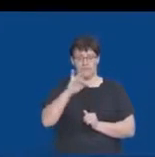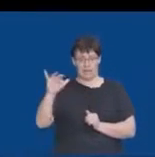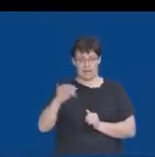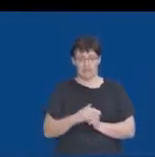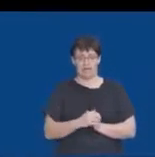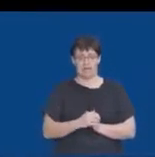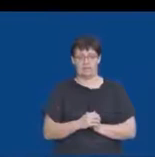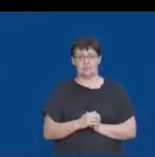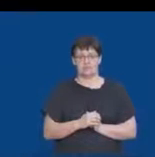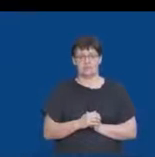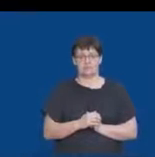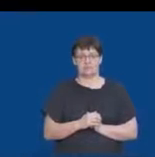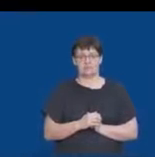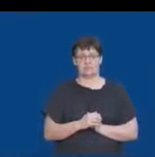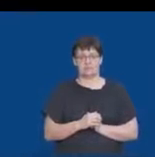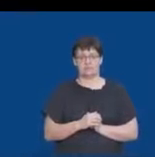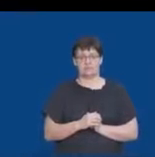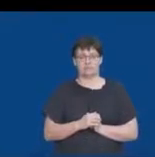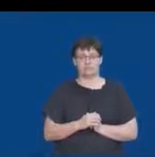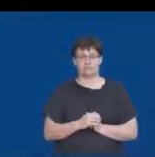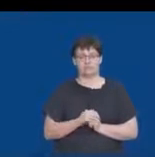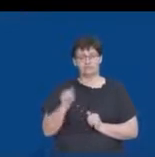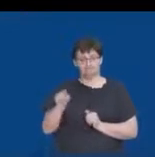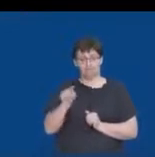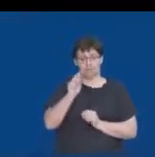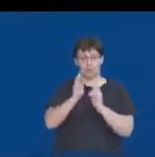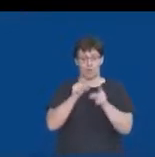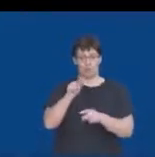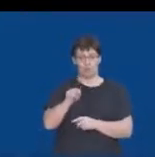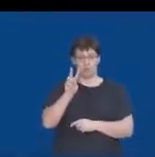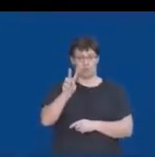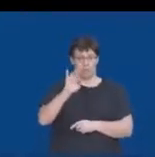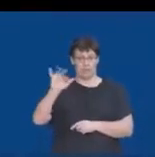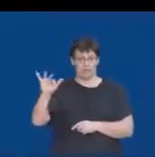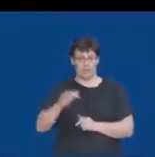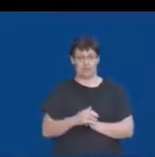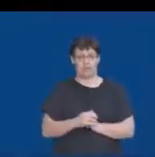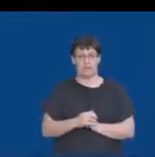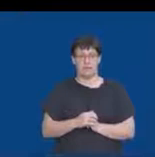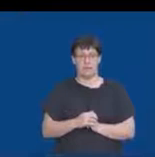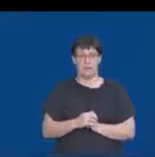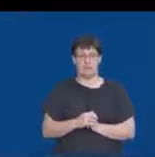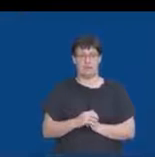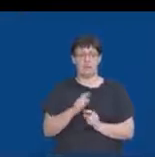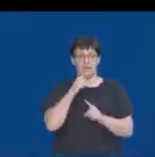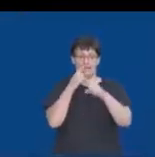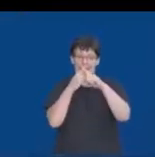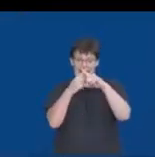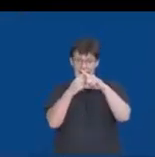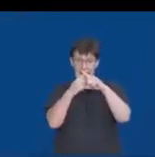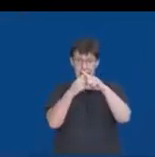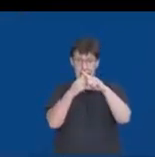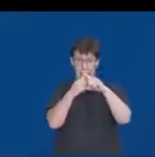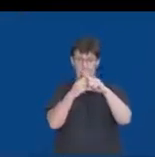million. Okay. So that's 12.2 million. So I'm going to times that